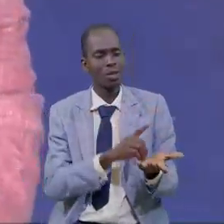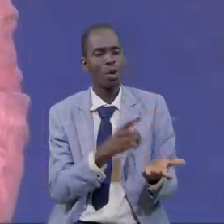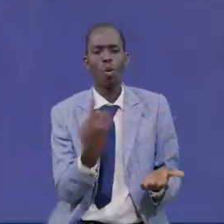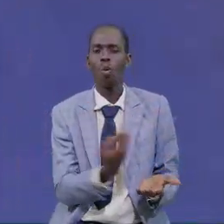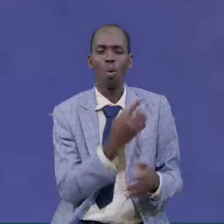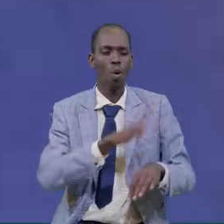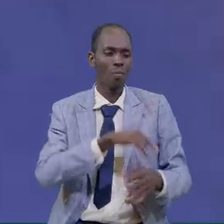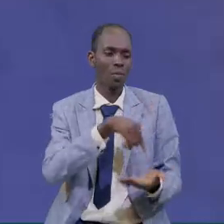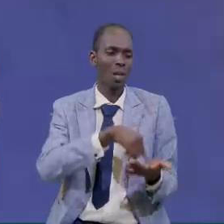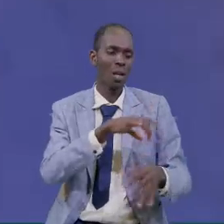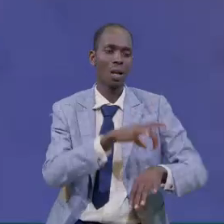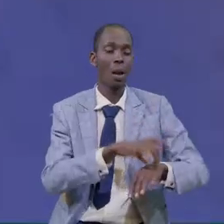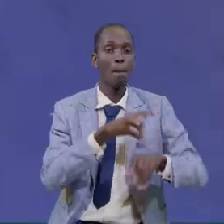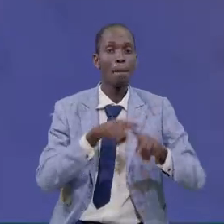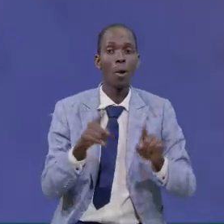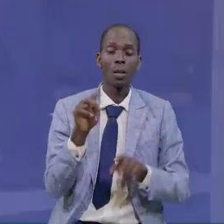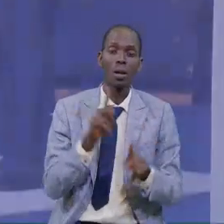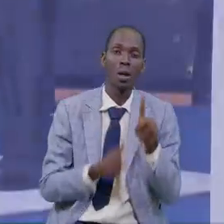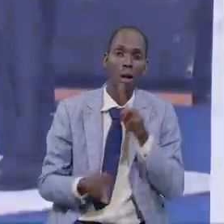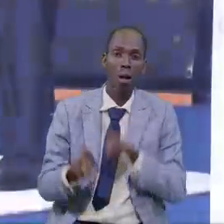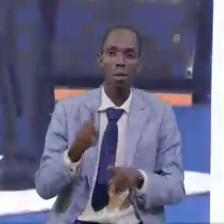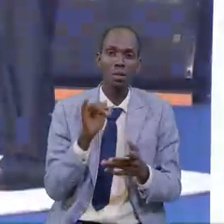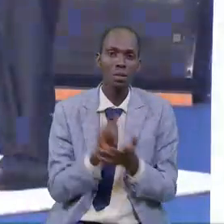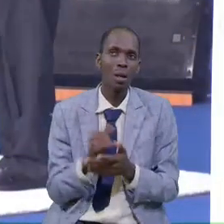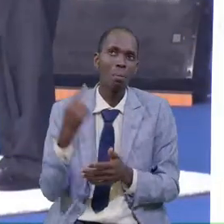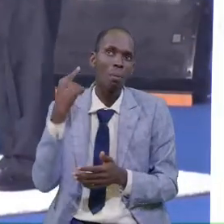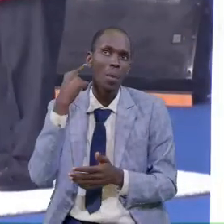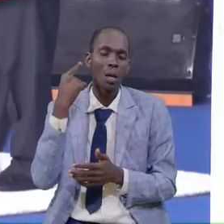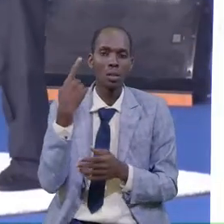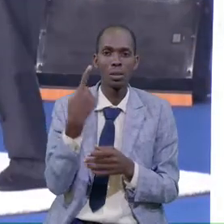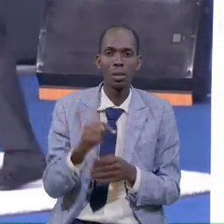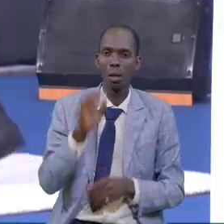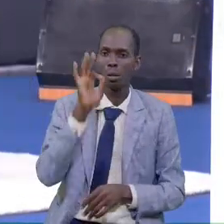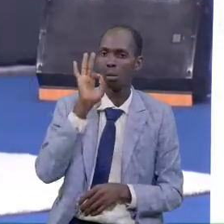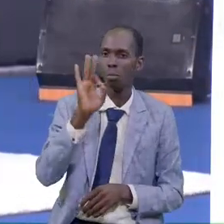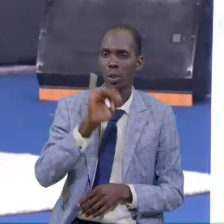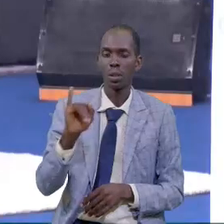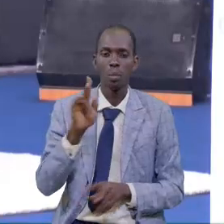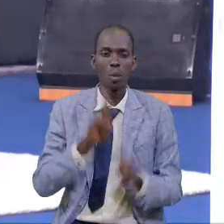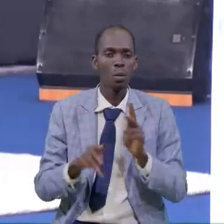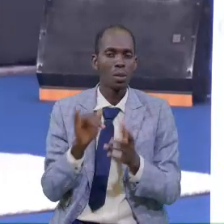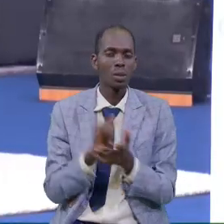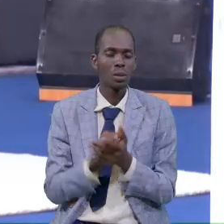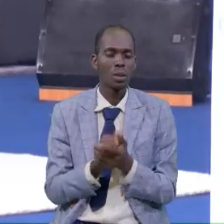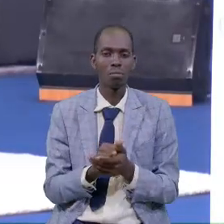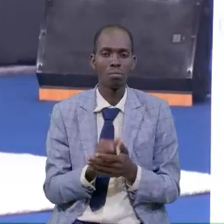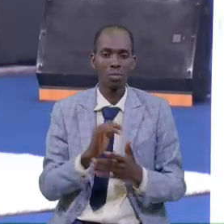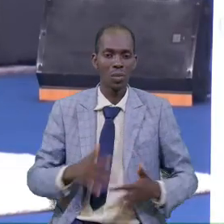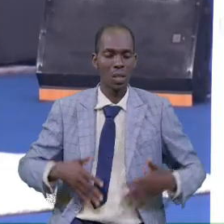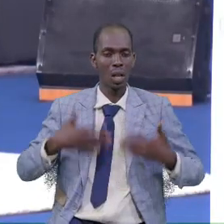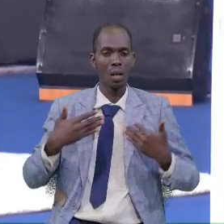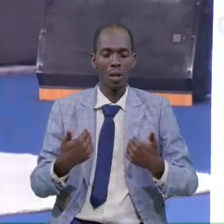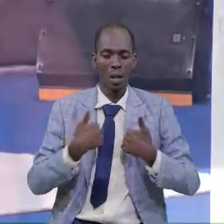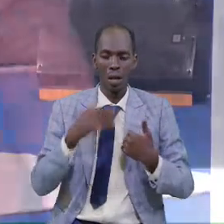the people that hear the message, and the people whose lives are turned around, and